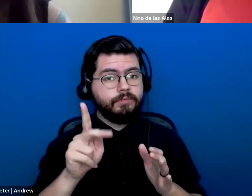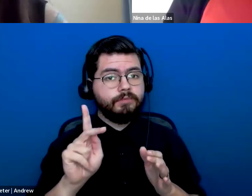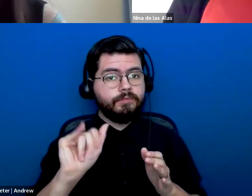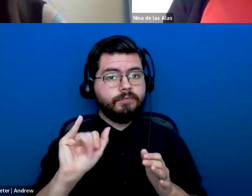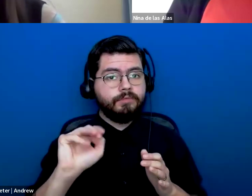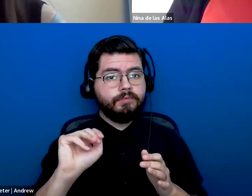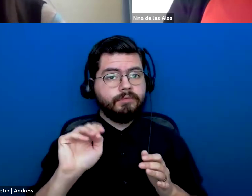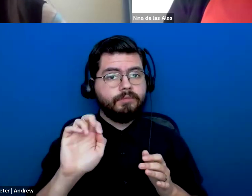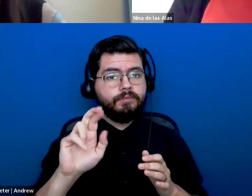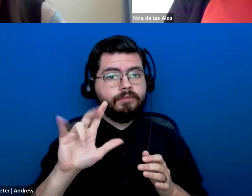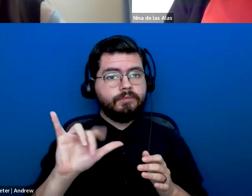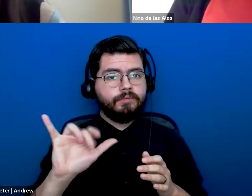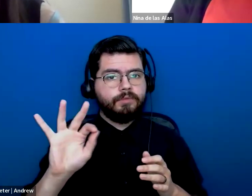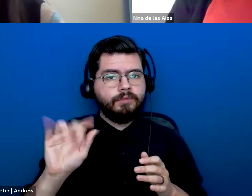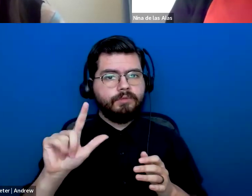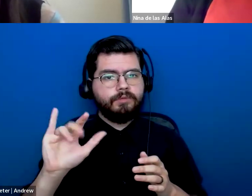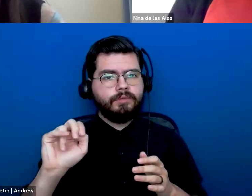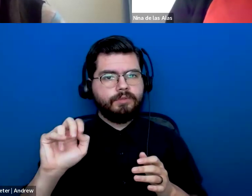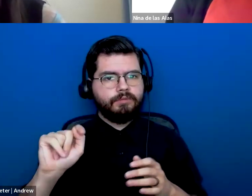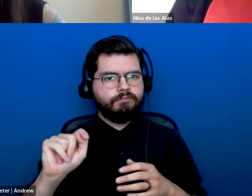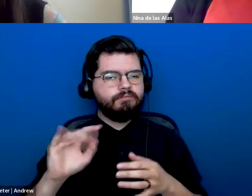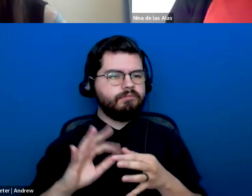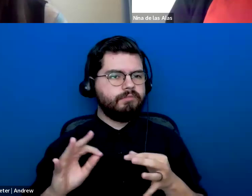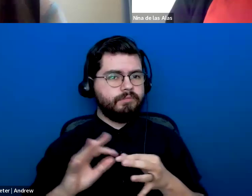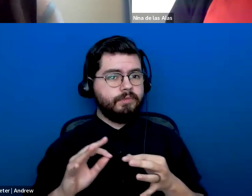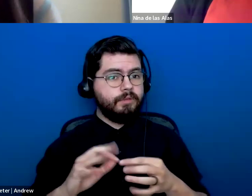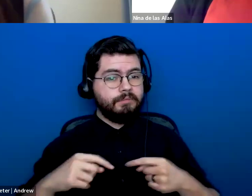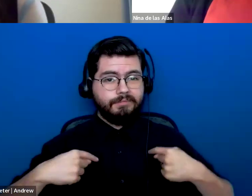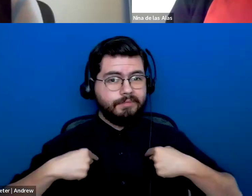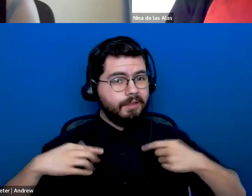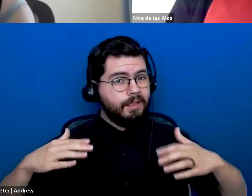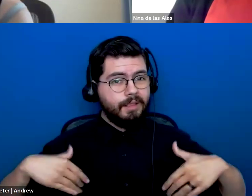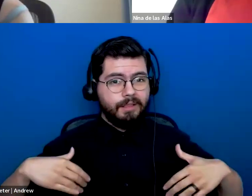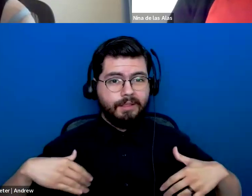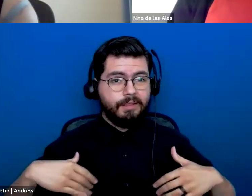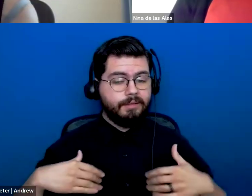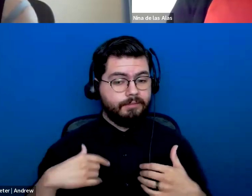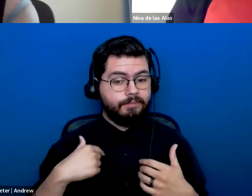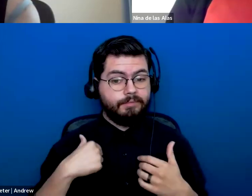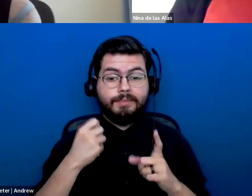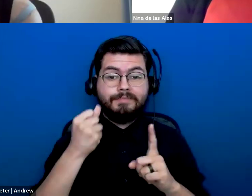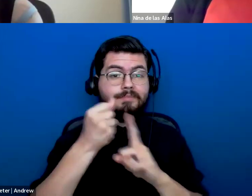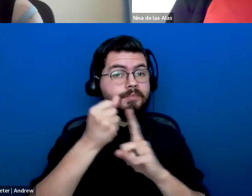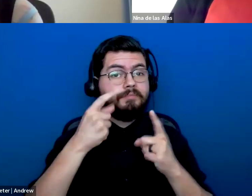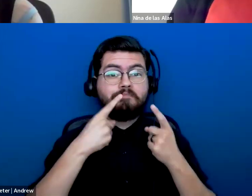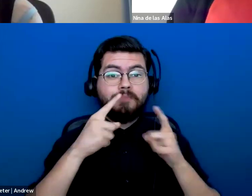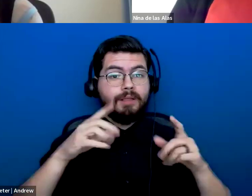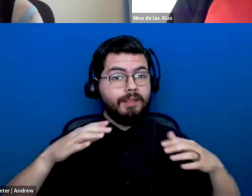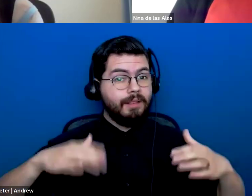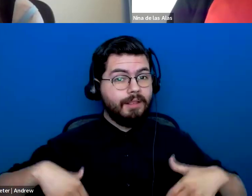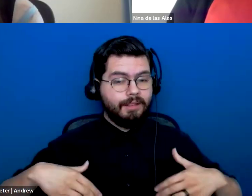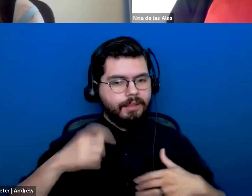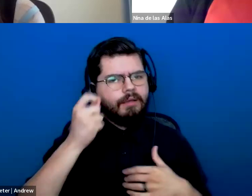Kimberly Fluent wrote, "I'm not there yet, but I can try other strategies to make progress. I don't need to